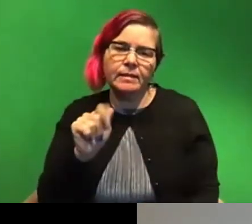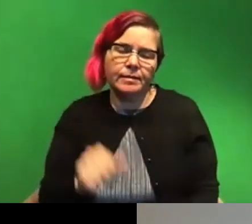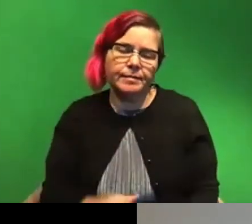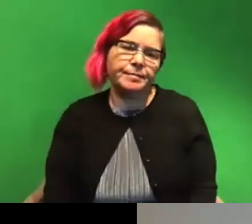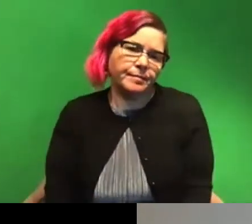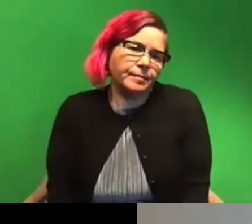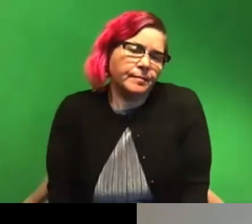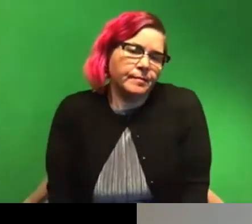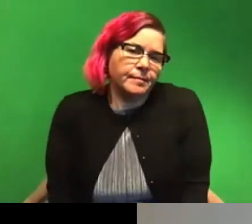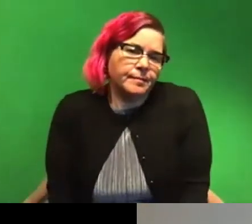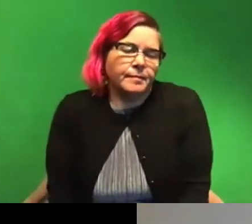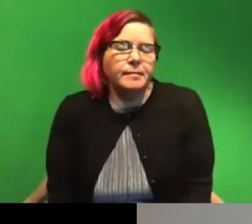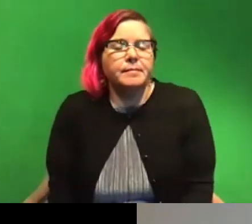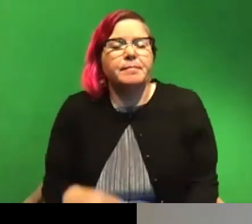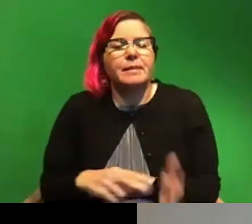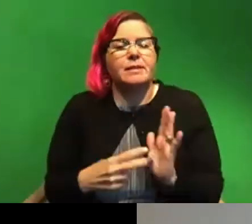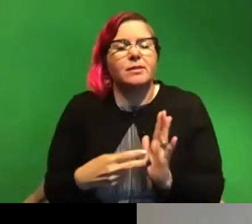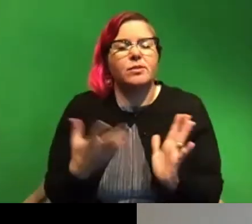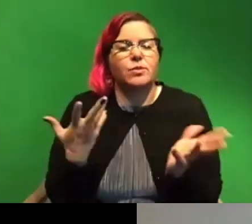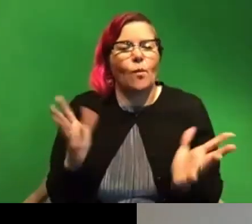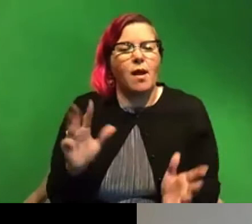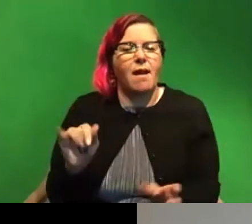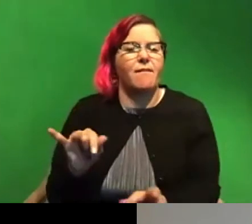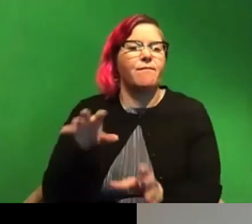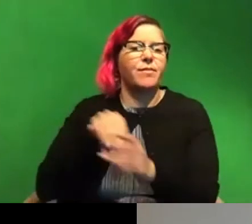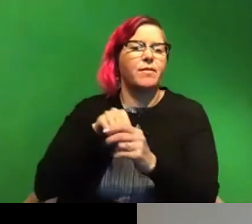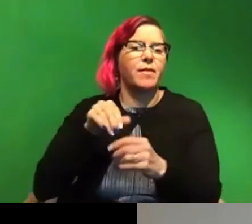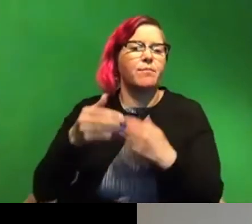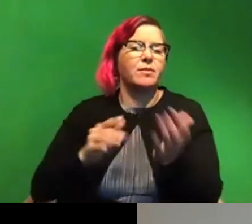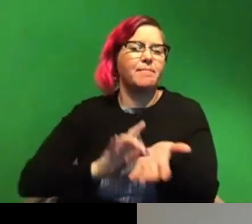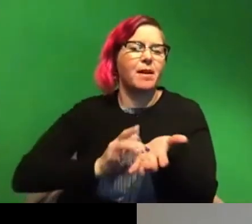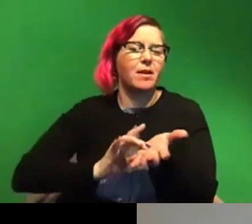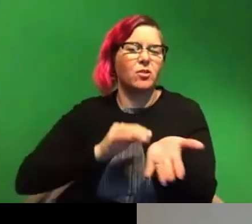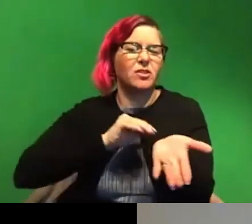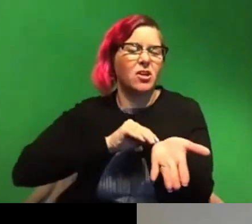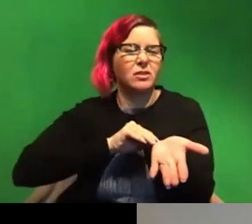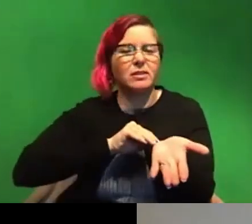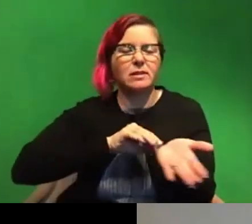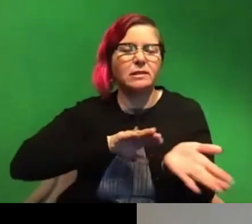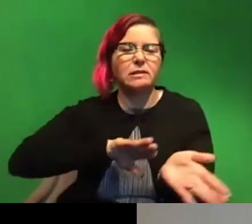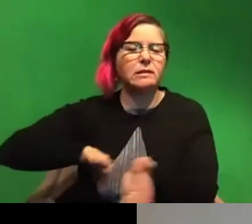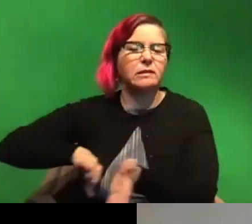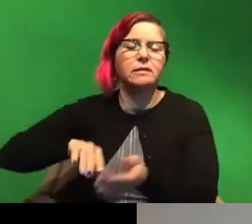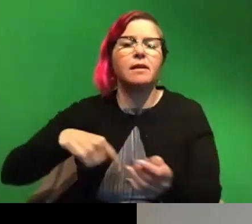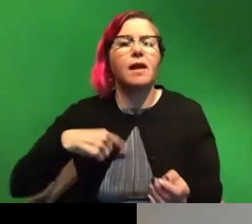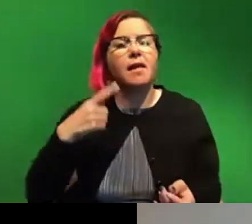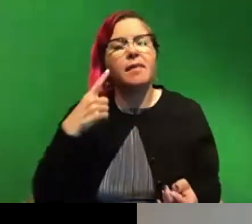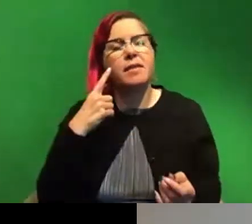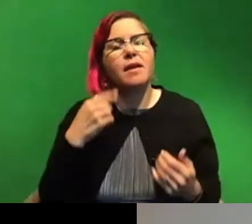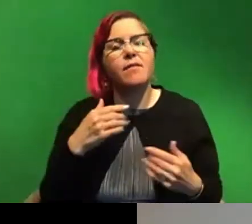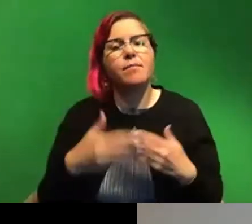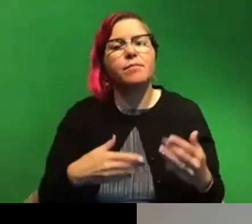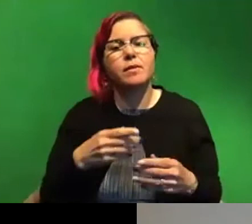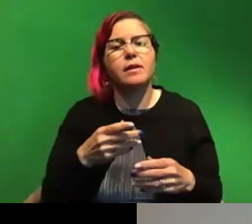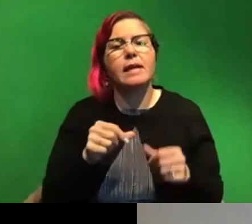So that's where you kind of don't want AI to be involved in a process like medical or doctors. Right. I do still think there's a whole process called keeping the human